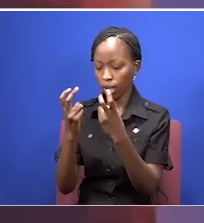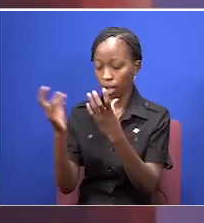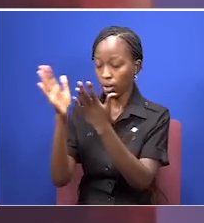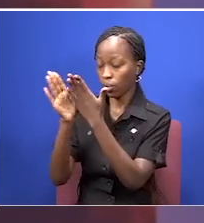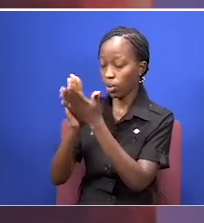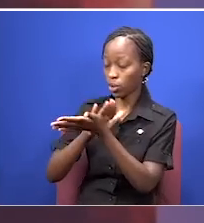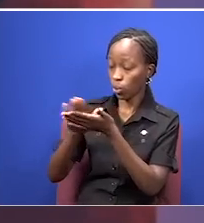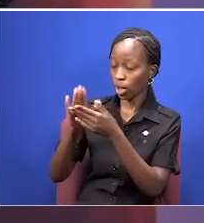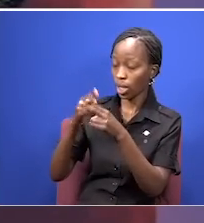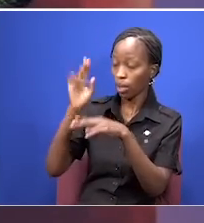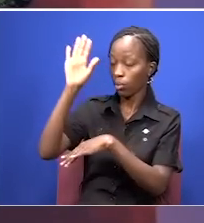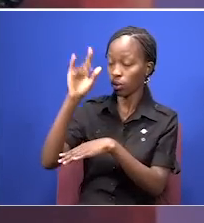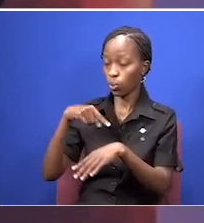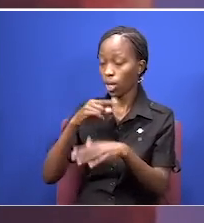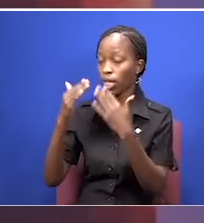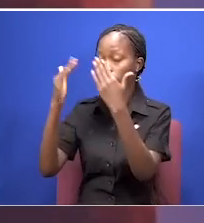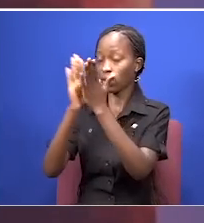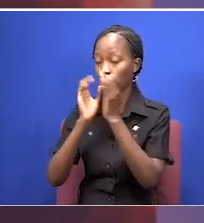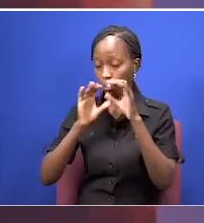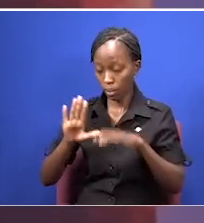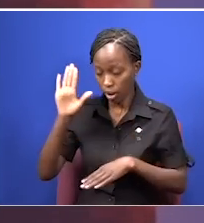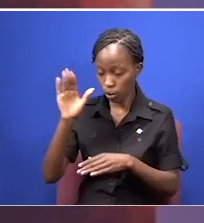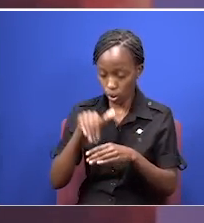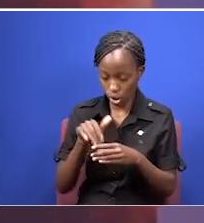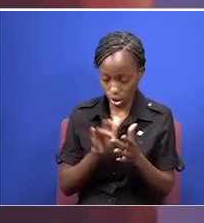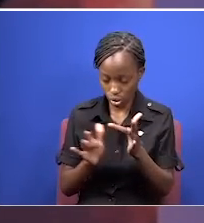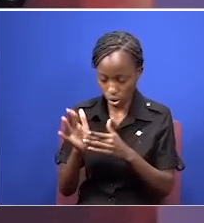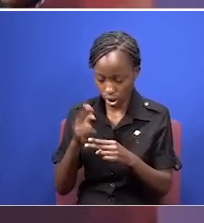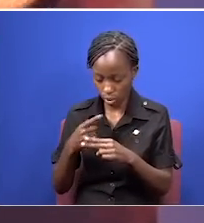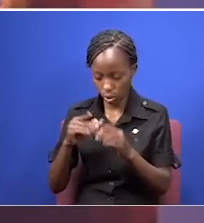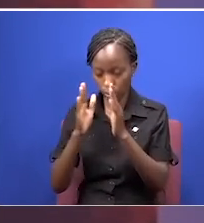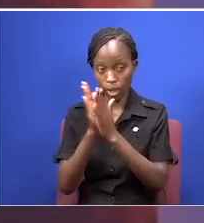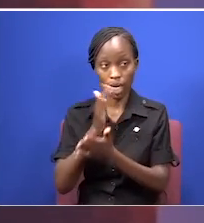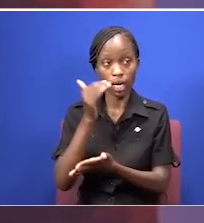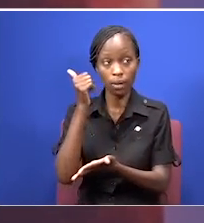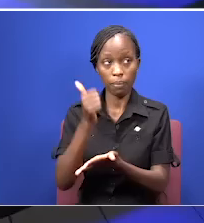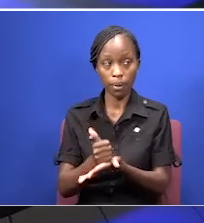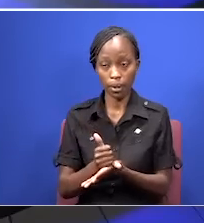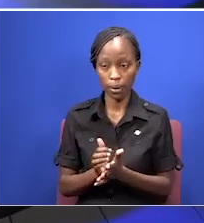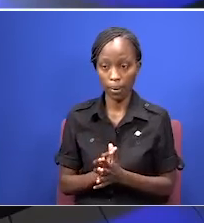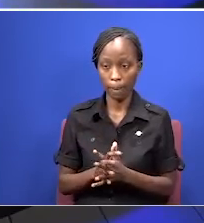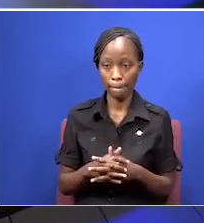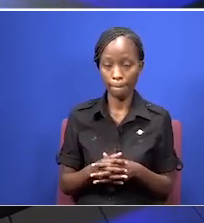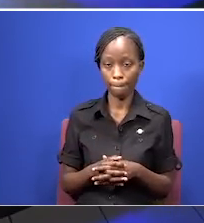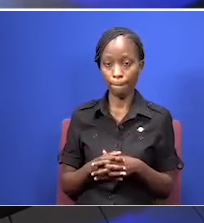holy name we thank you and we bless you in jesus name we pray stay quiet